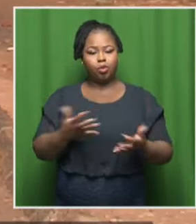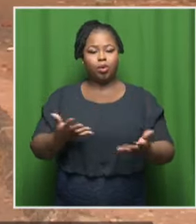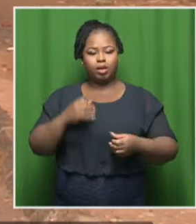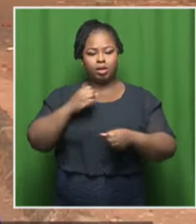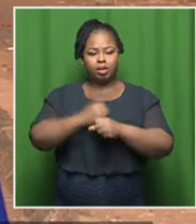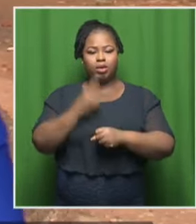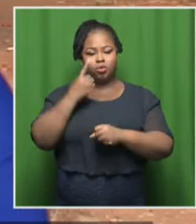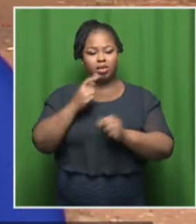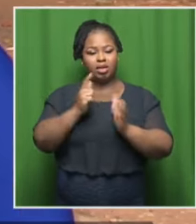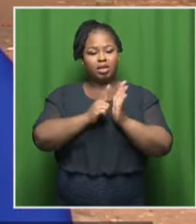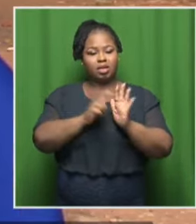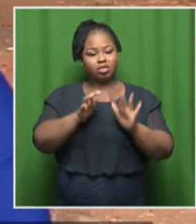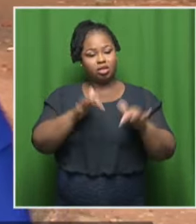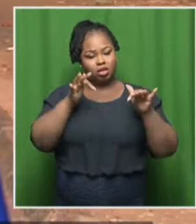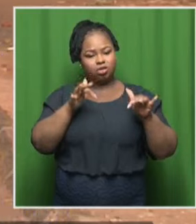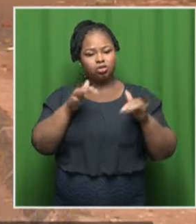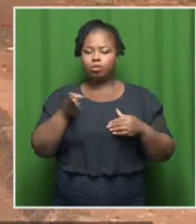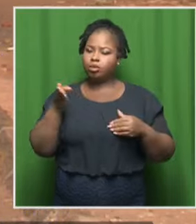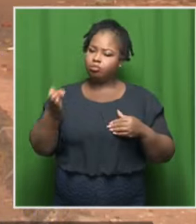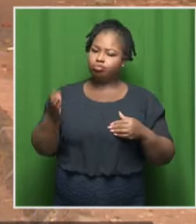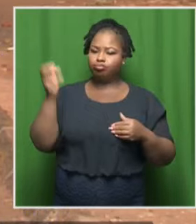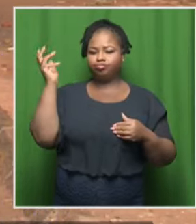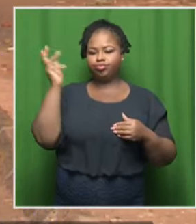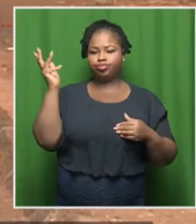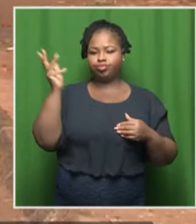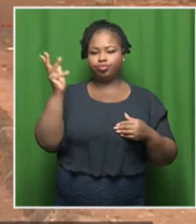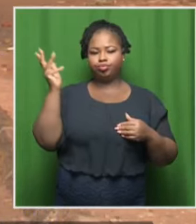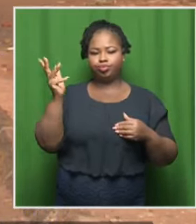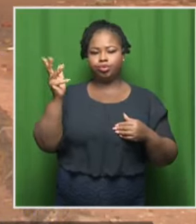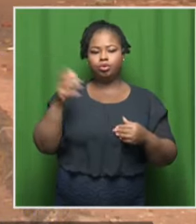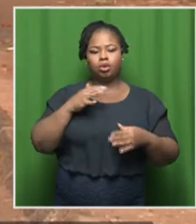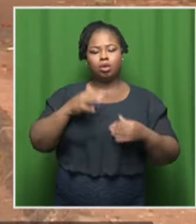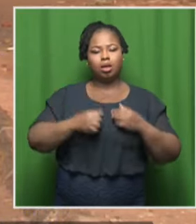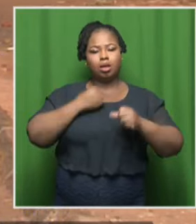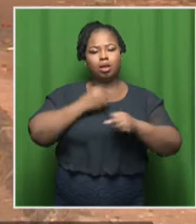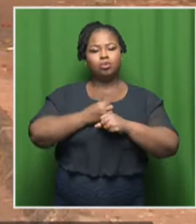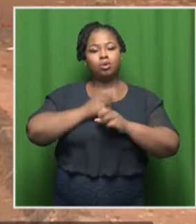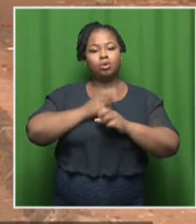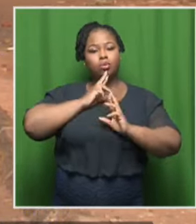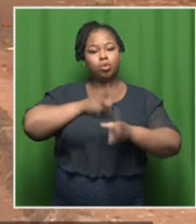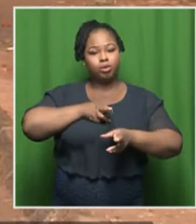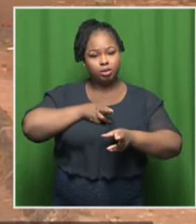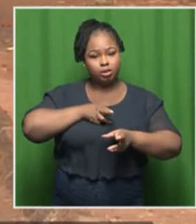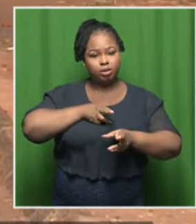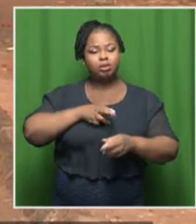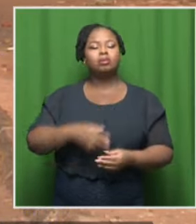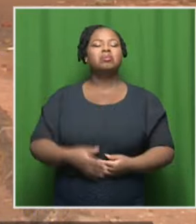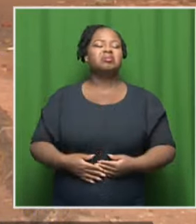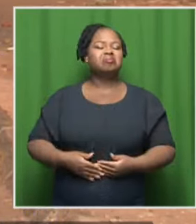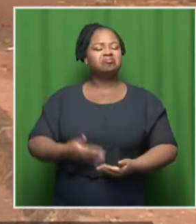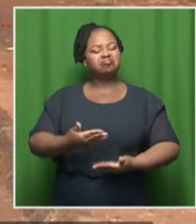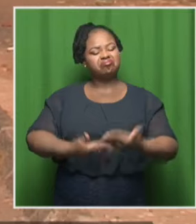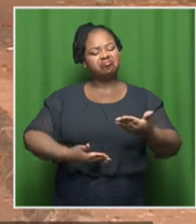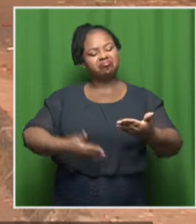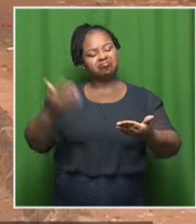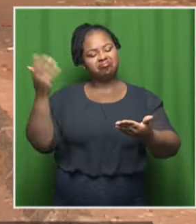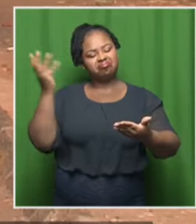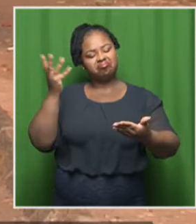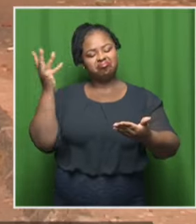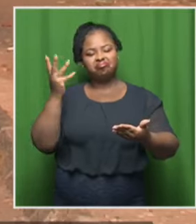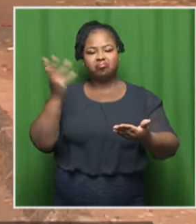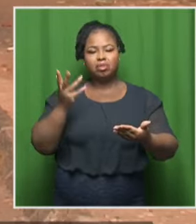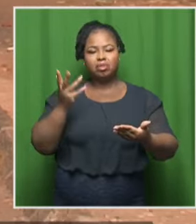Gauteng legislature, came to table their annual report that, of course, reflecting on the state